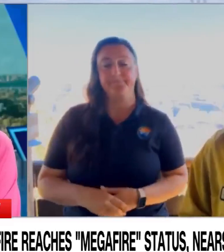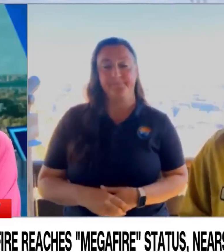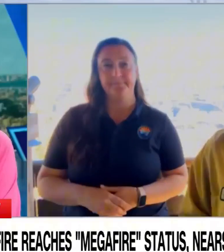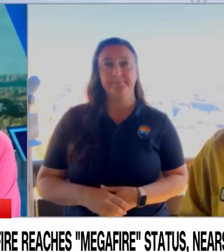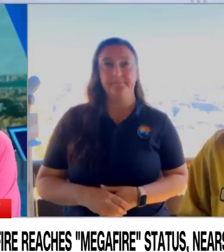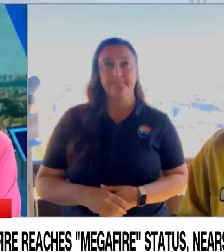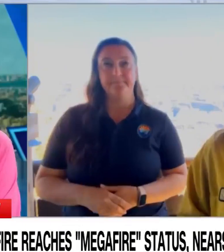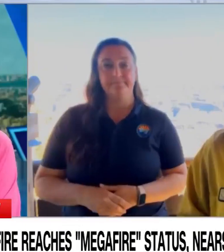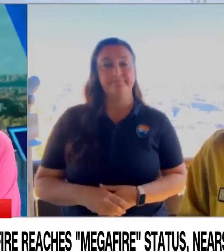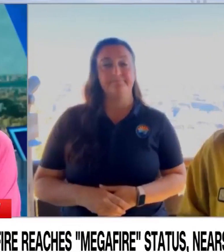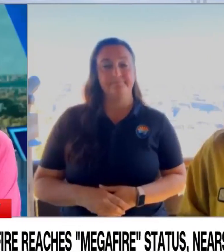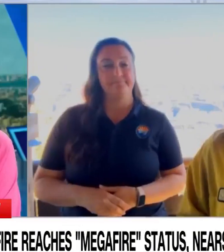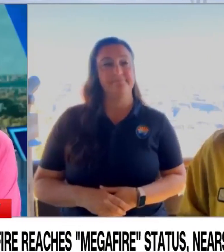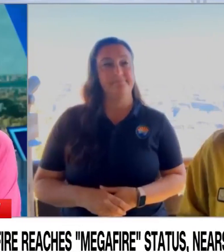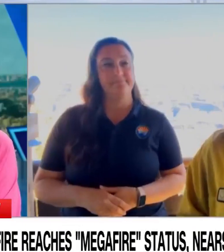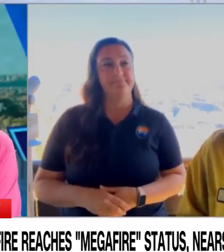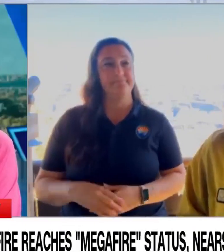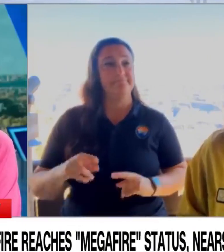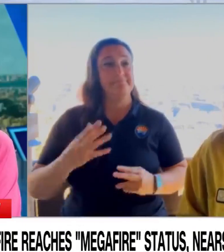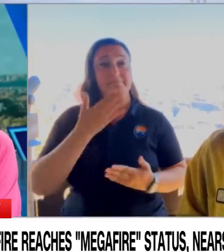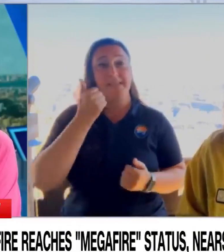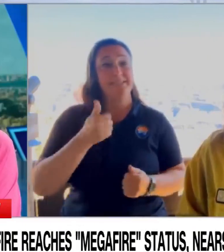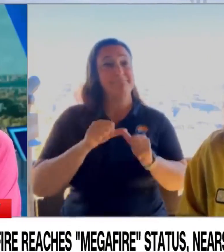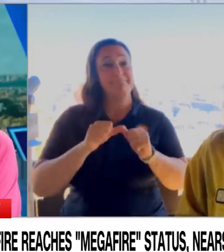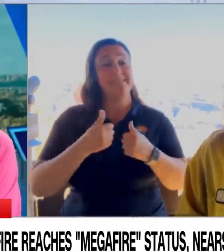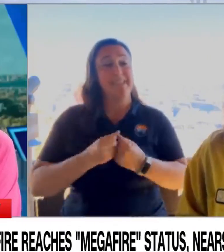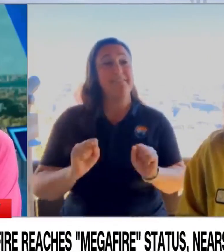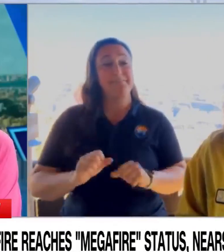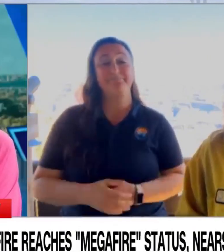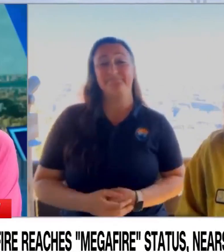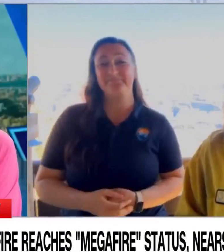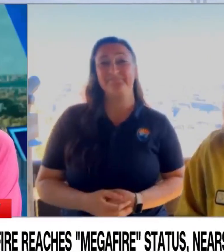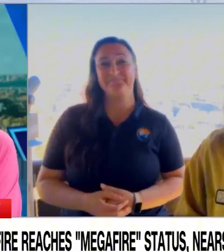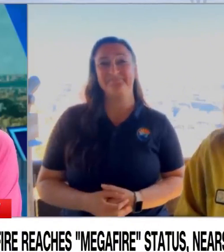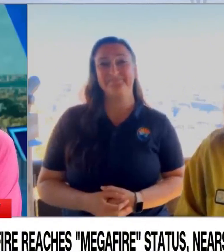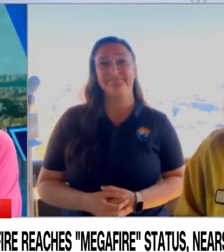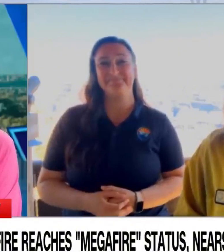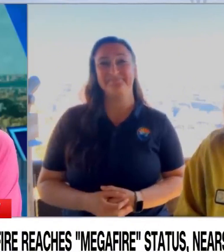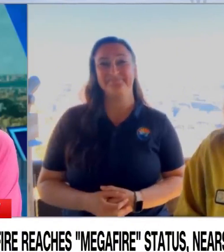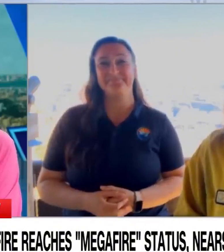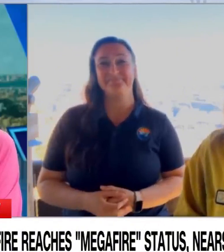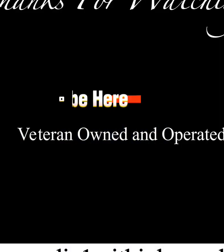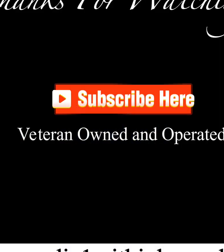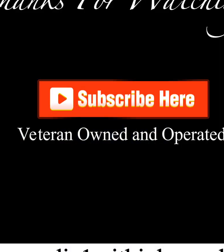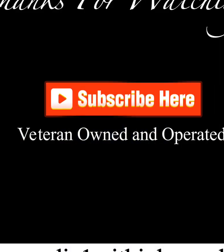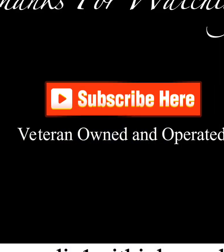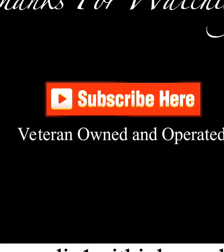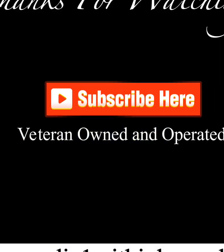and continued safety. Thank you so much, Lisa Jennings. Thank you.